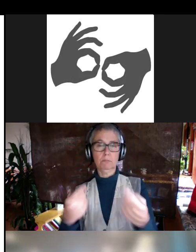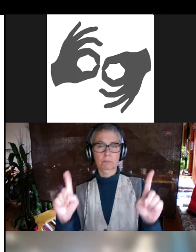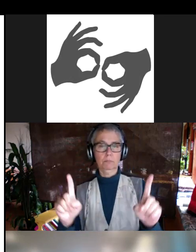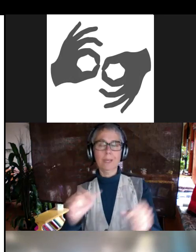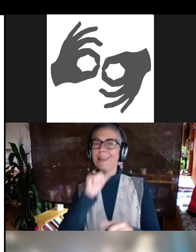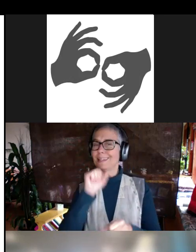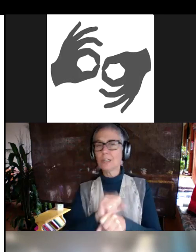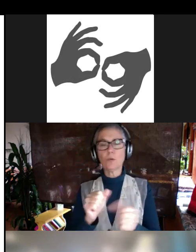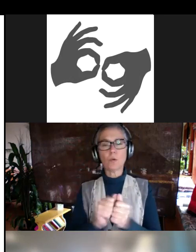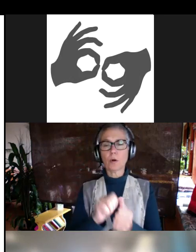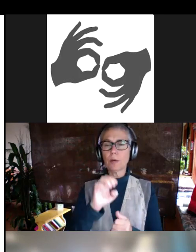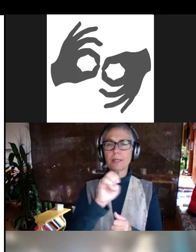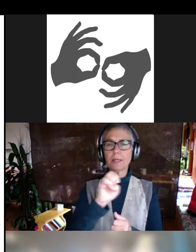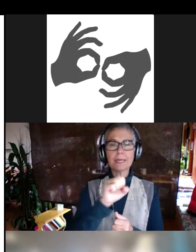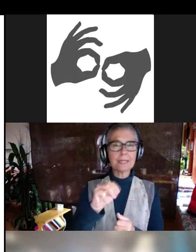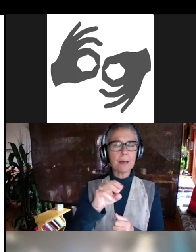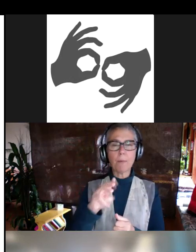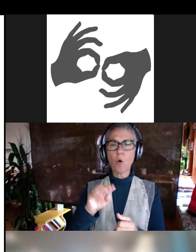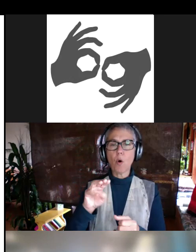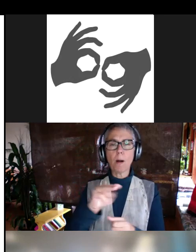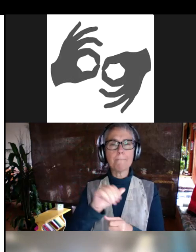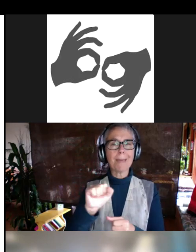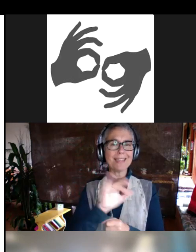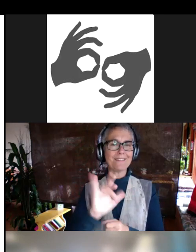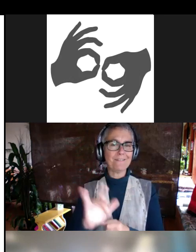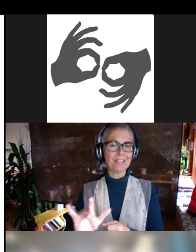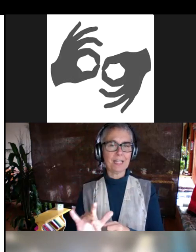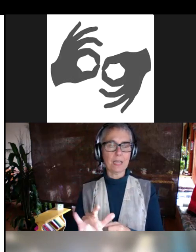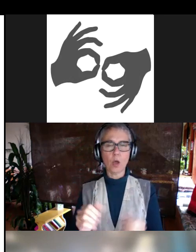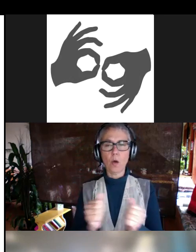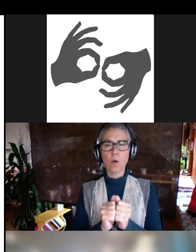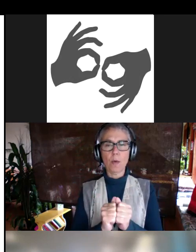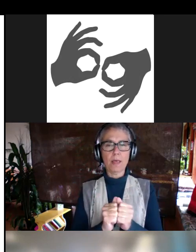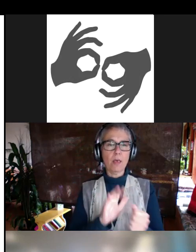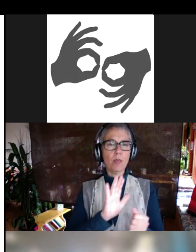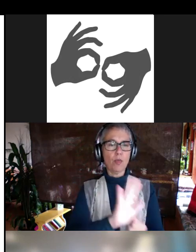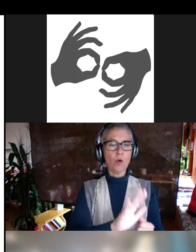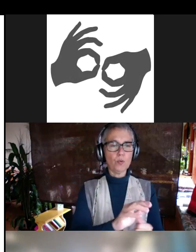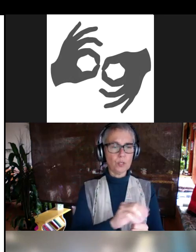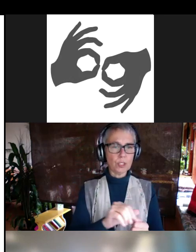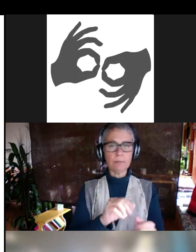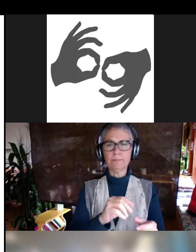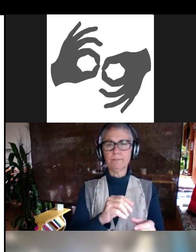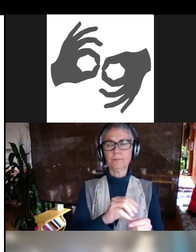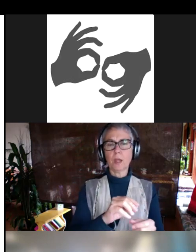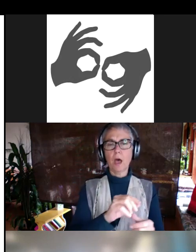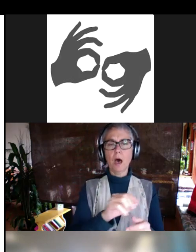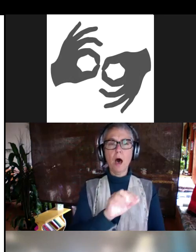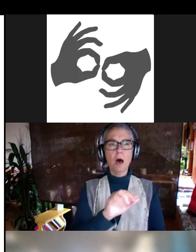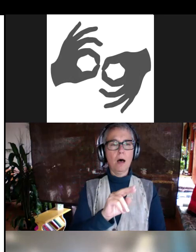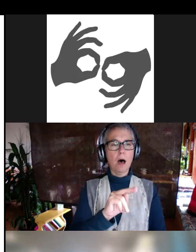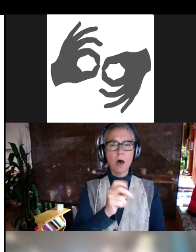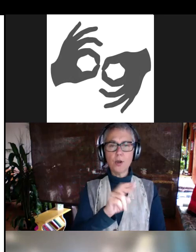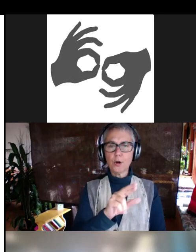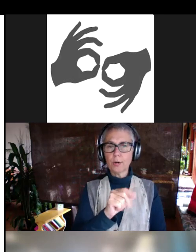filling with the language models trained just on unaligned protein sequences. But what we have in these two plots on